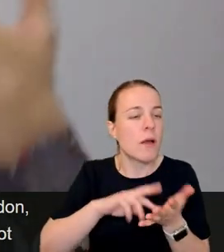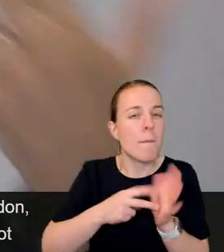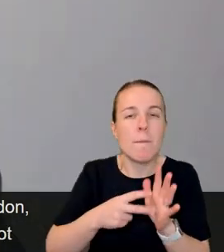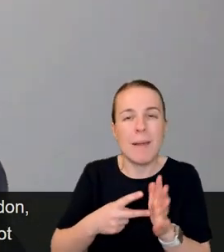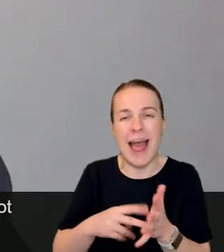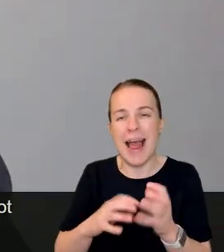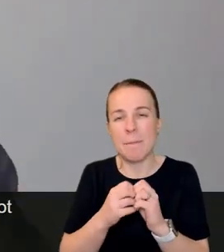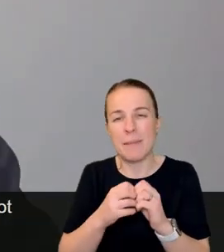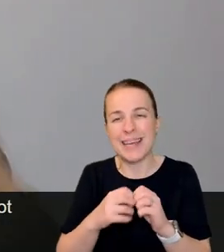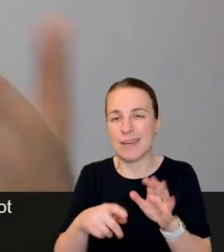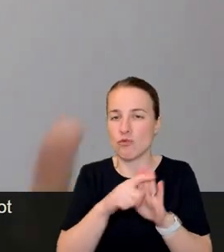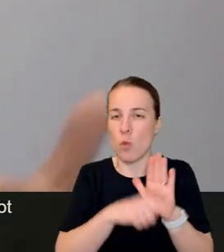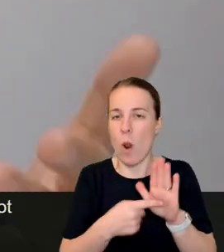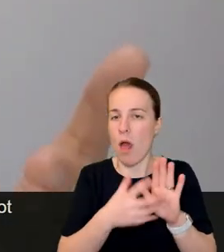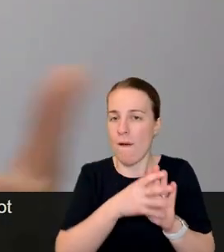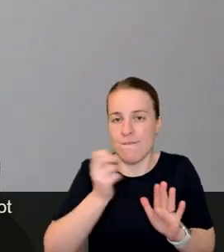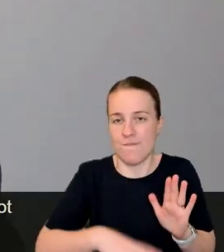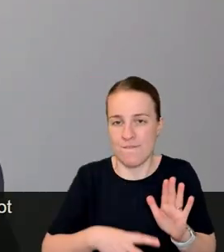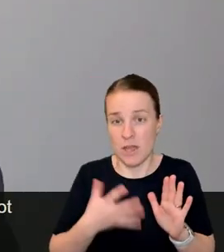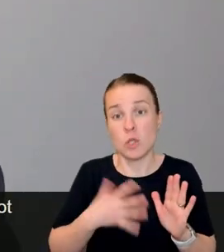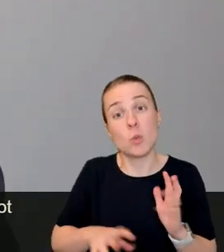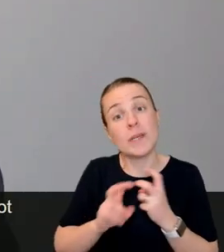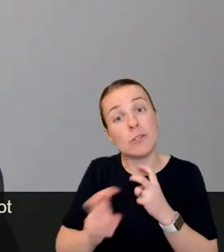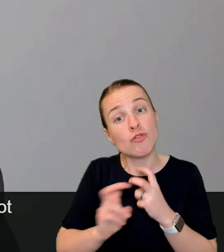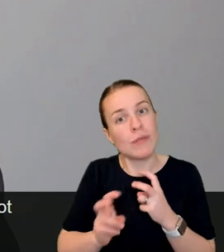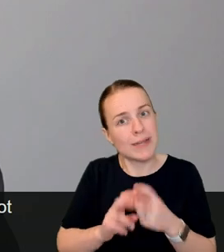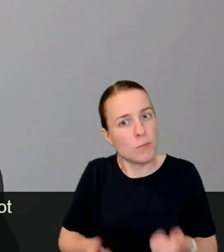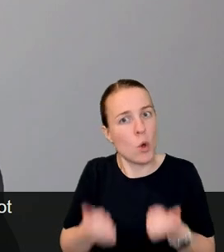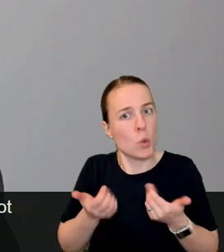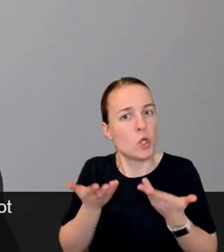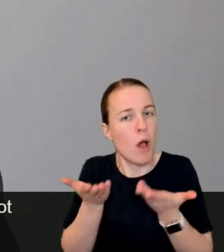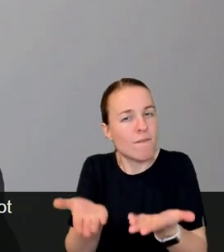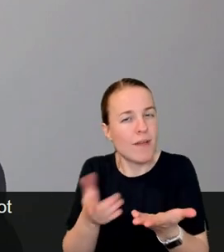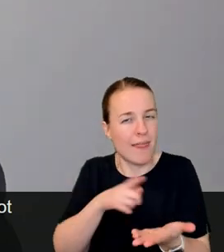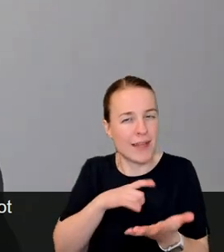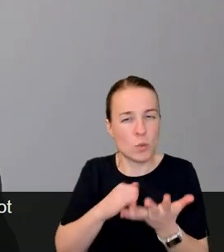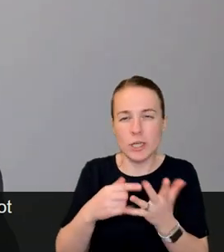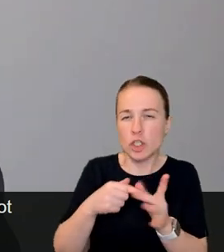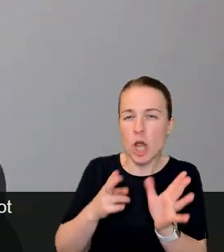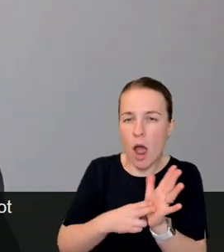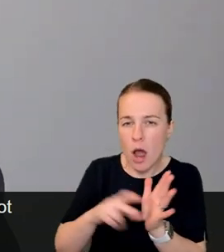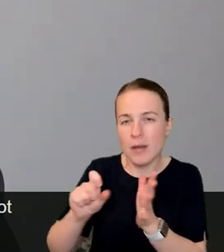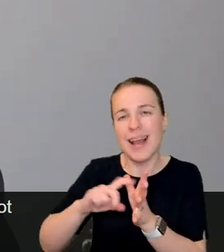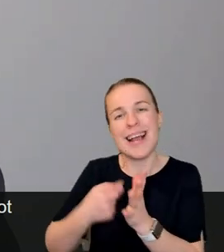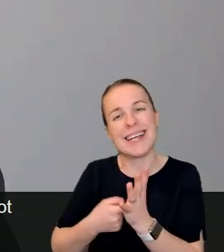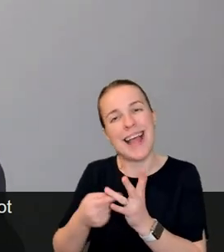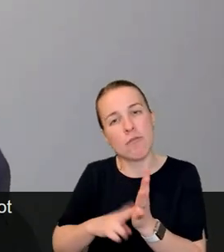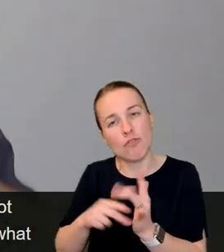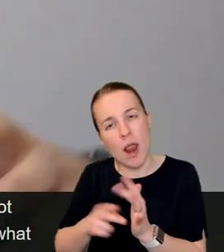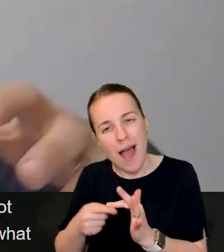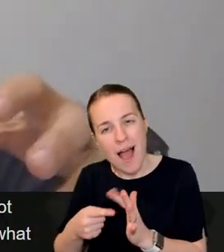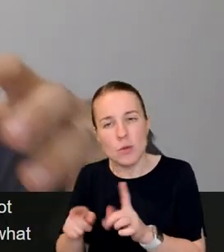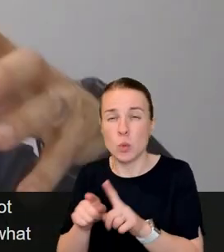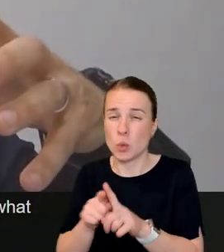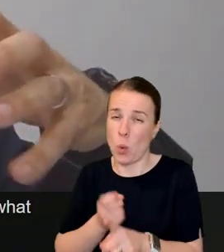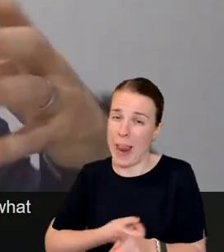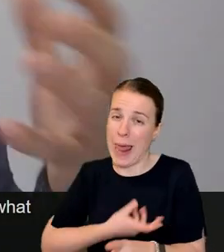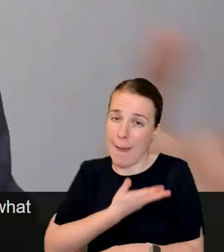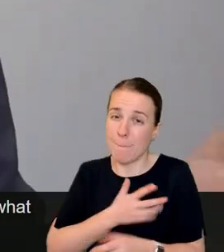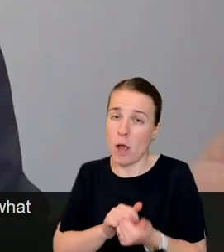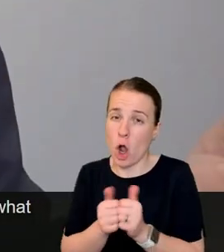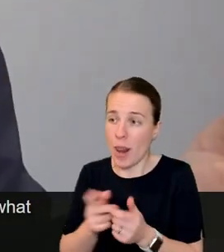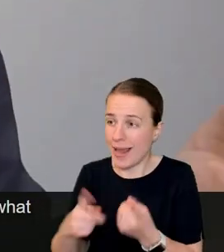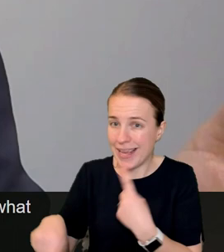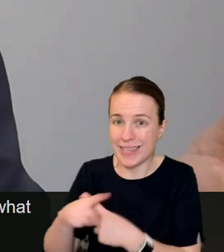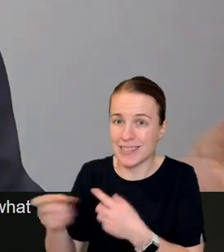of public transport a good one. And that's why what Sean and Caroline said, and also my Labour colleagues, in relation to you can't